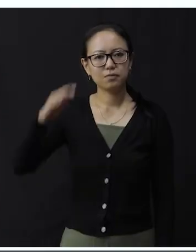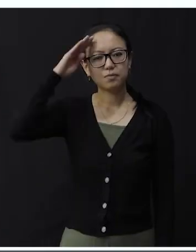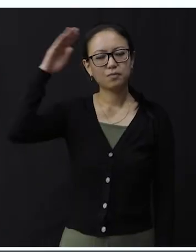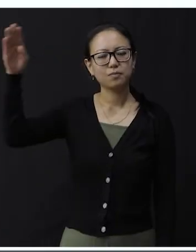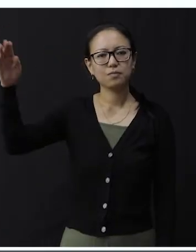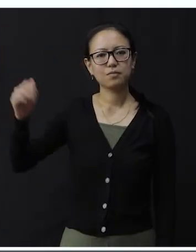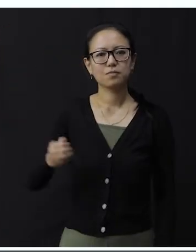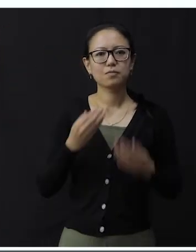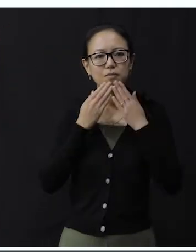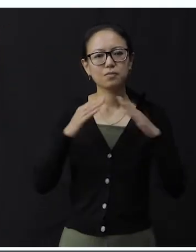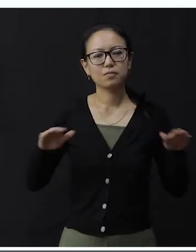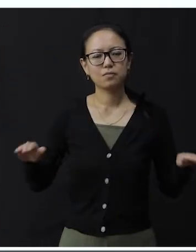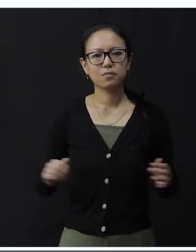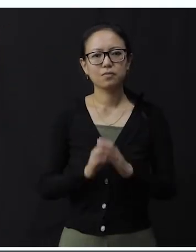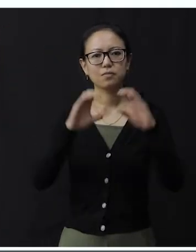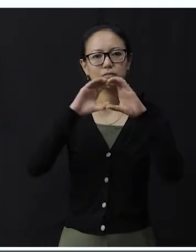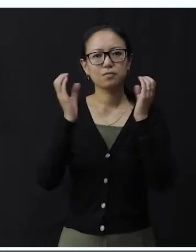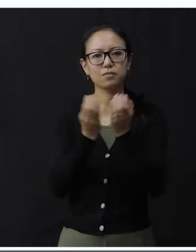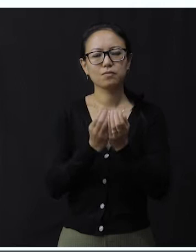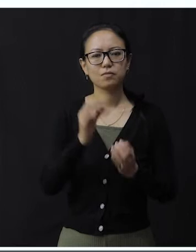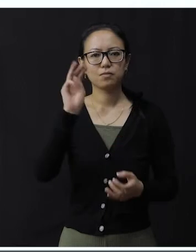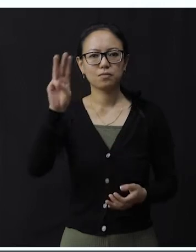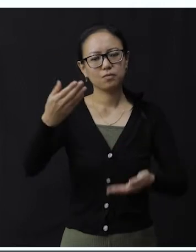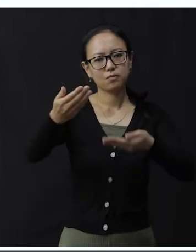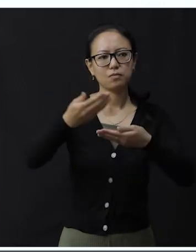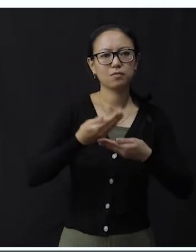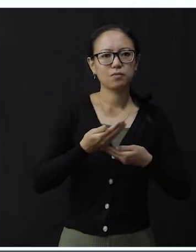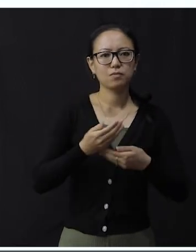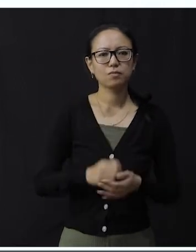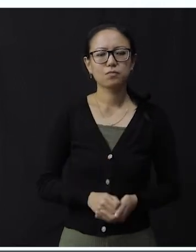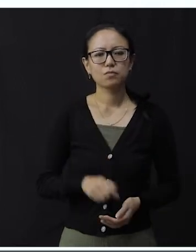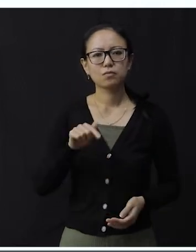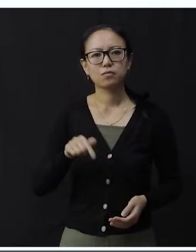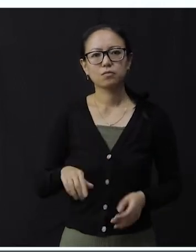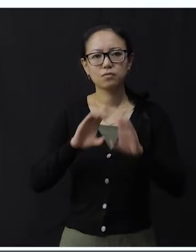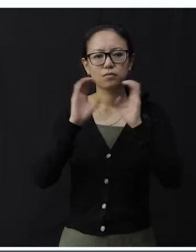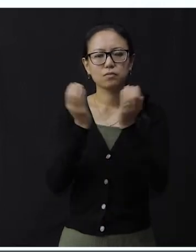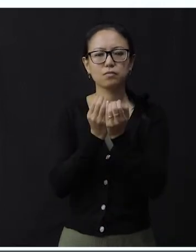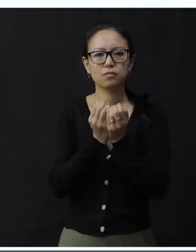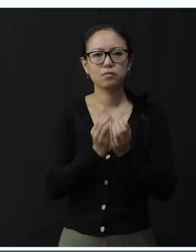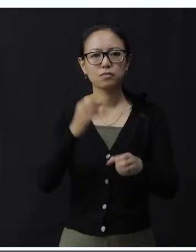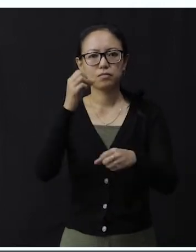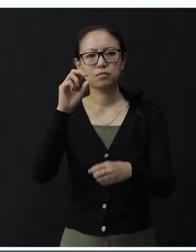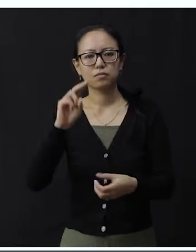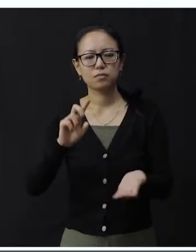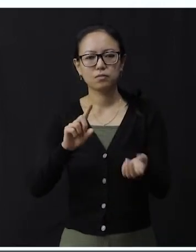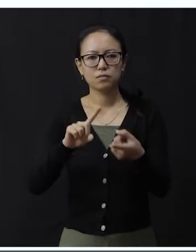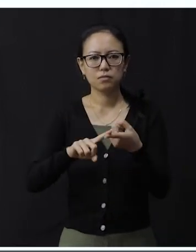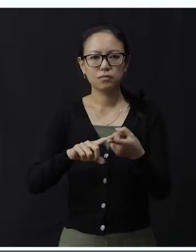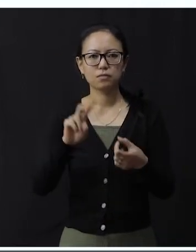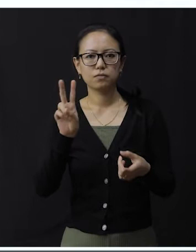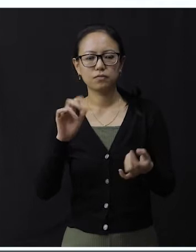Hello, students of class 3. A warm welcome to you all to EVS class. Well, myself, I am your